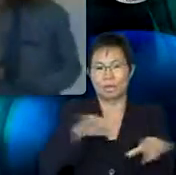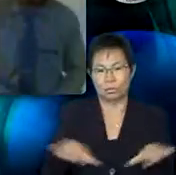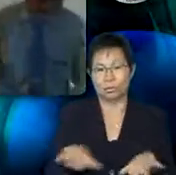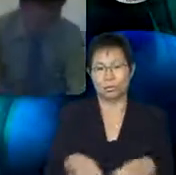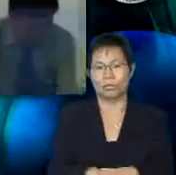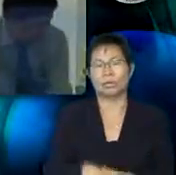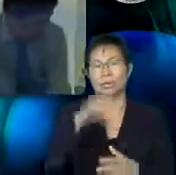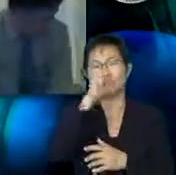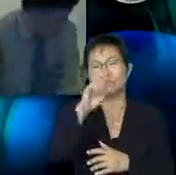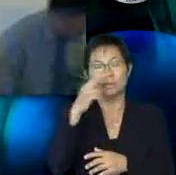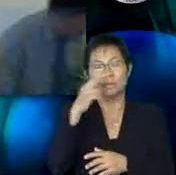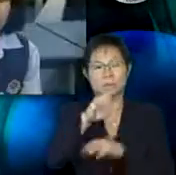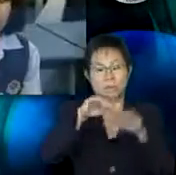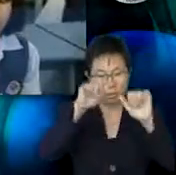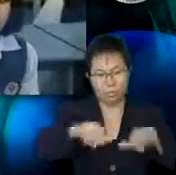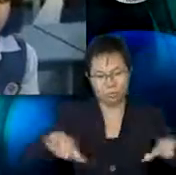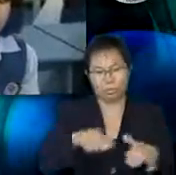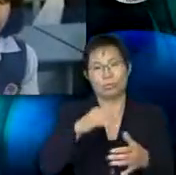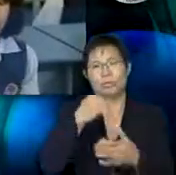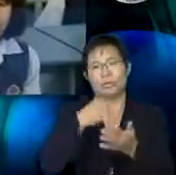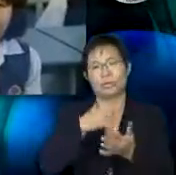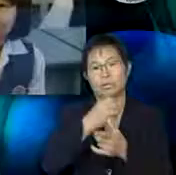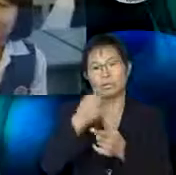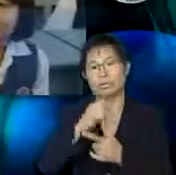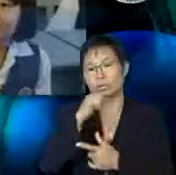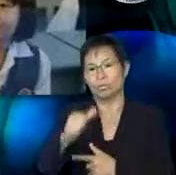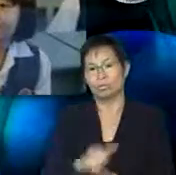Do as I do. So, and see whether you can do it. Here's the worksheet.